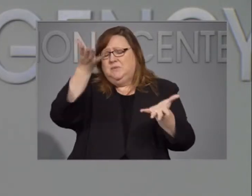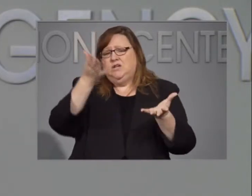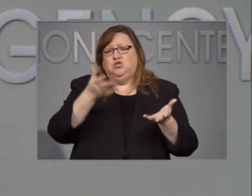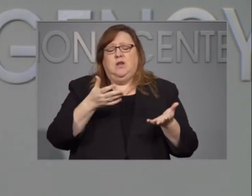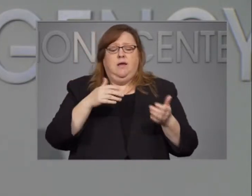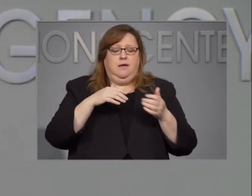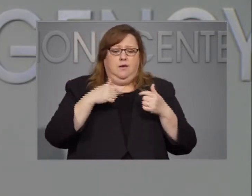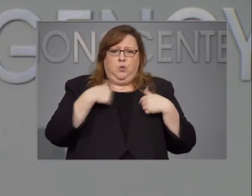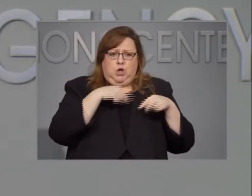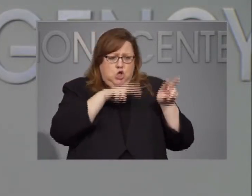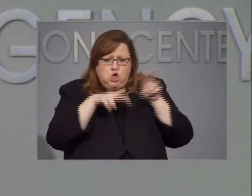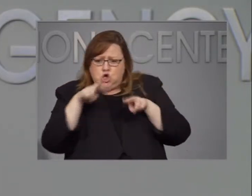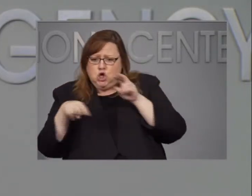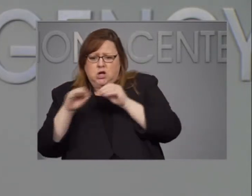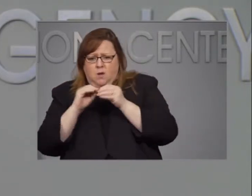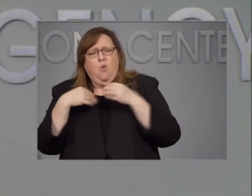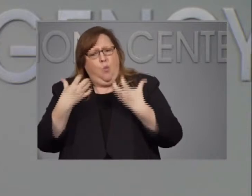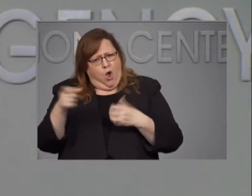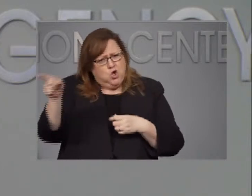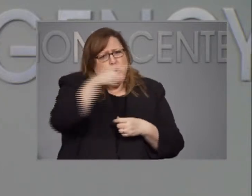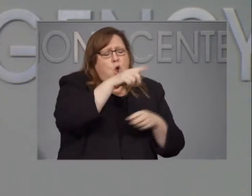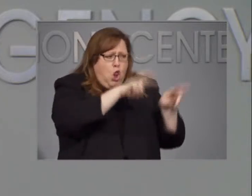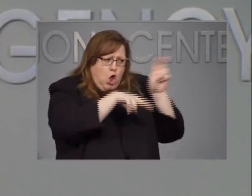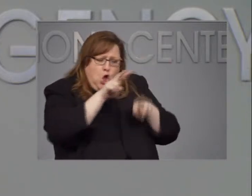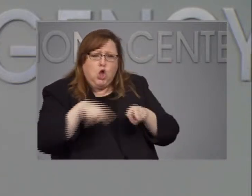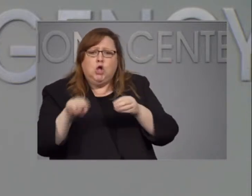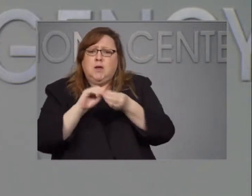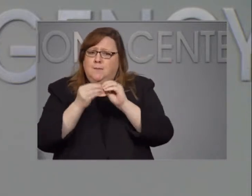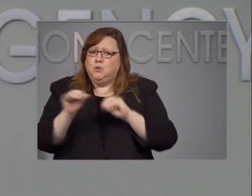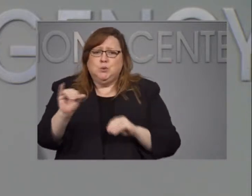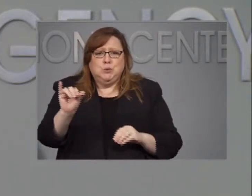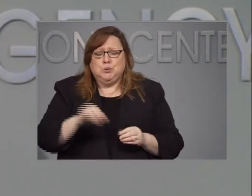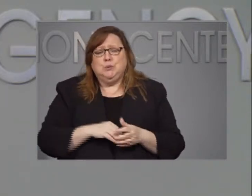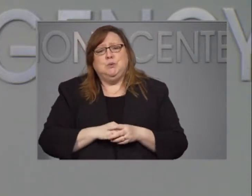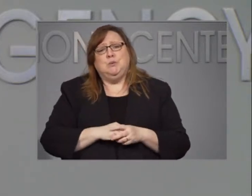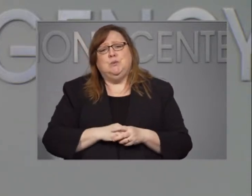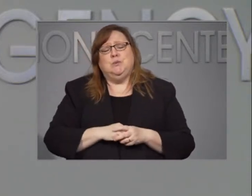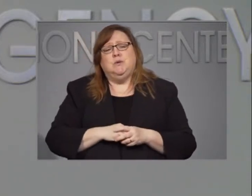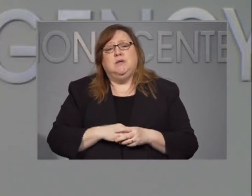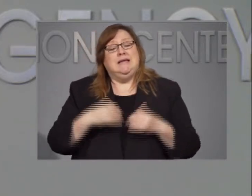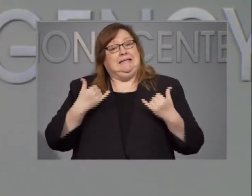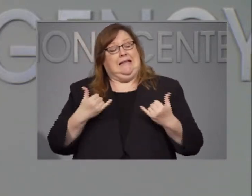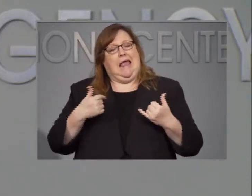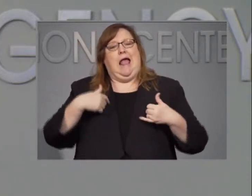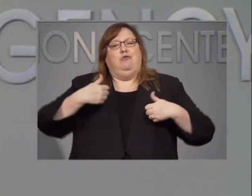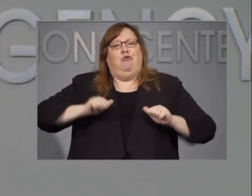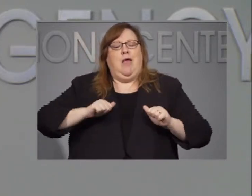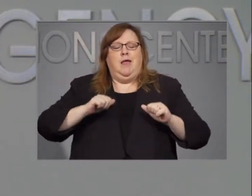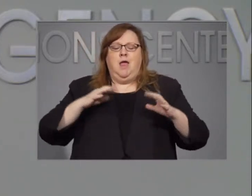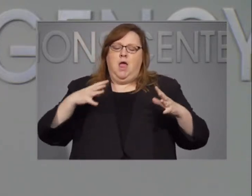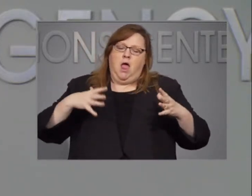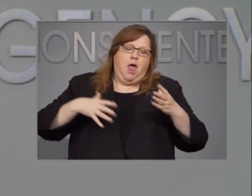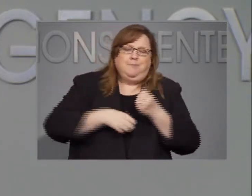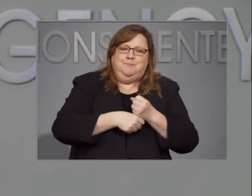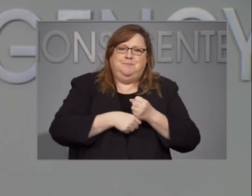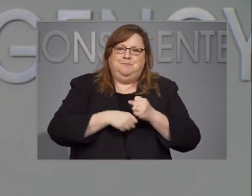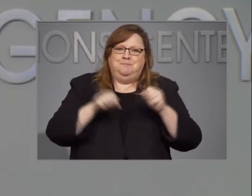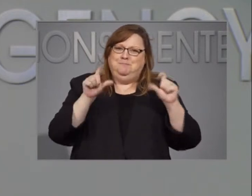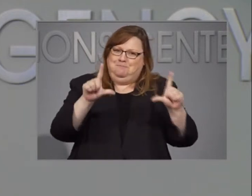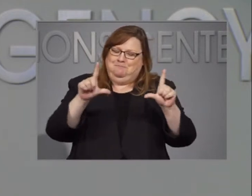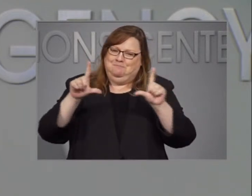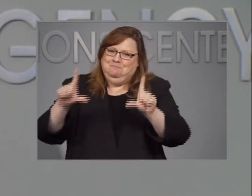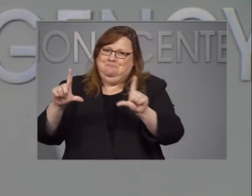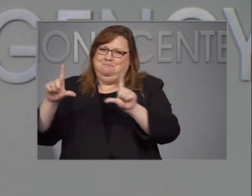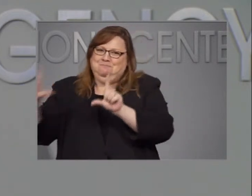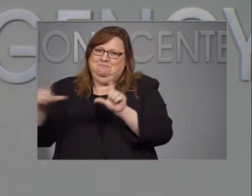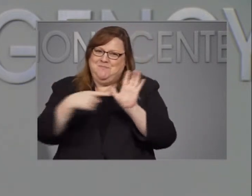numbers across our state. And so how today I try to synthesize that together for you to paint a picture of where I think our trends